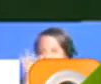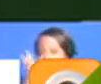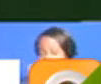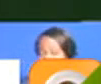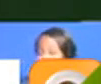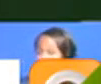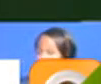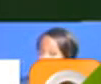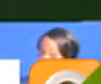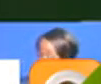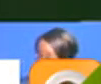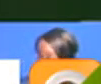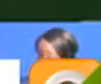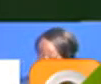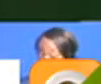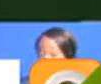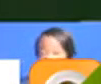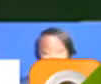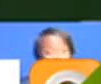without